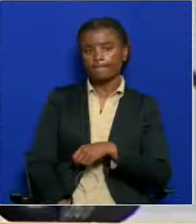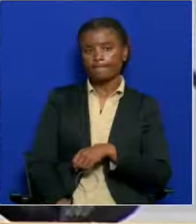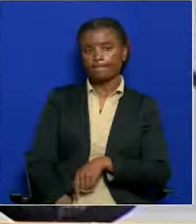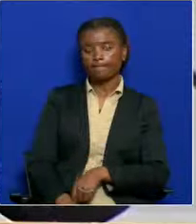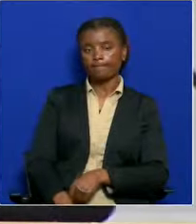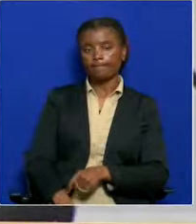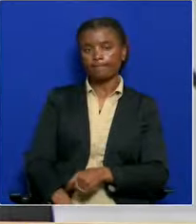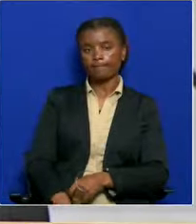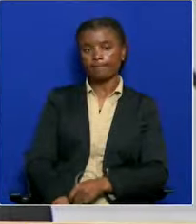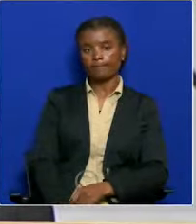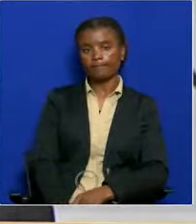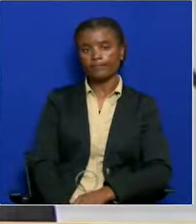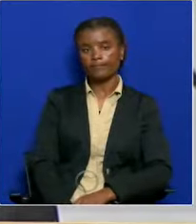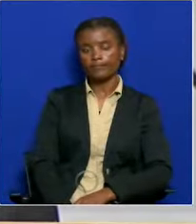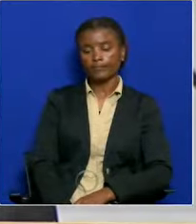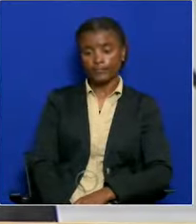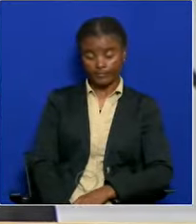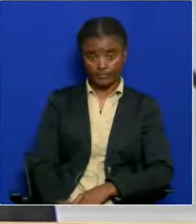Can you see that?